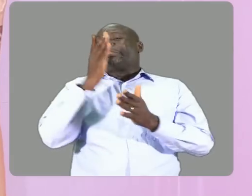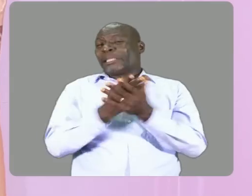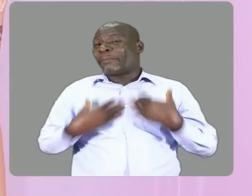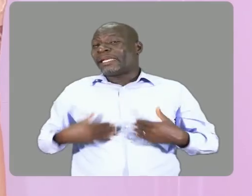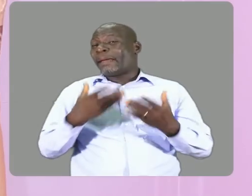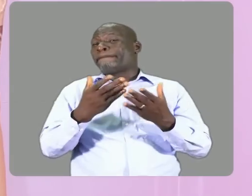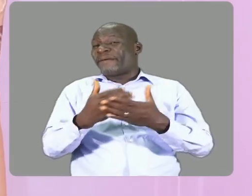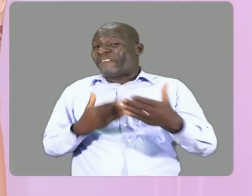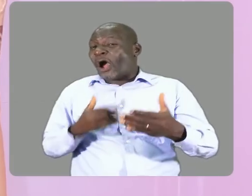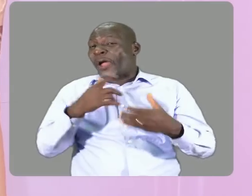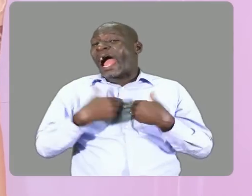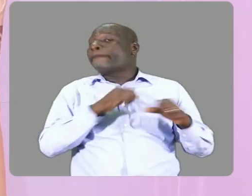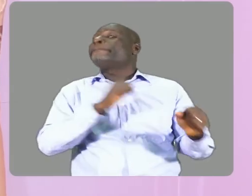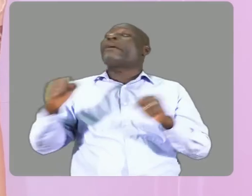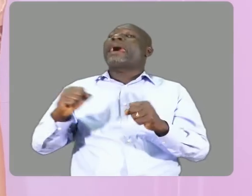power